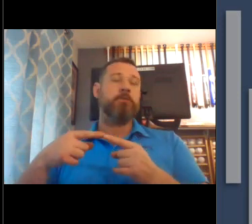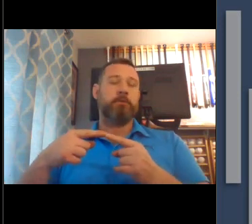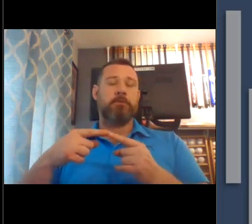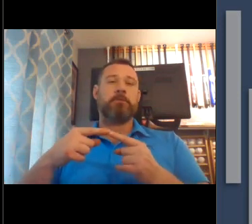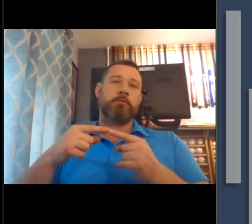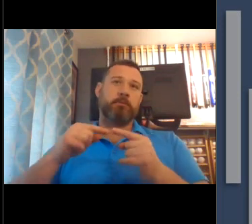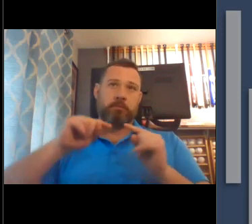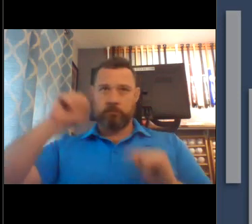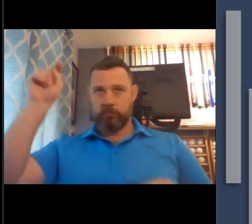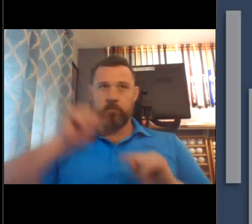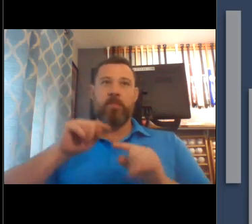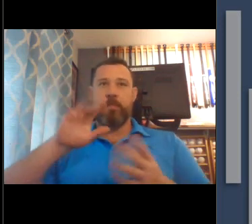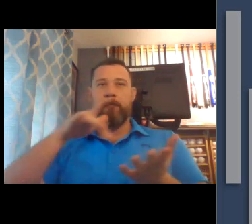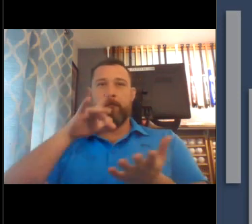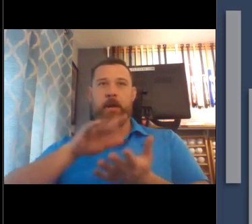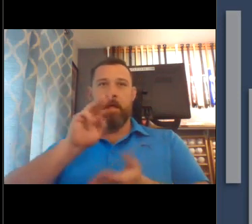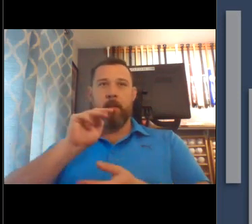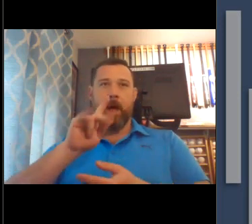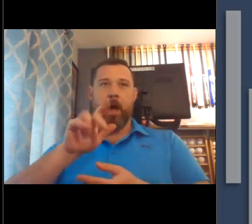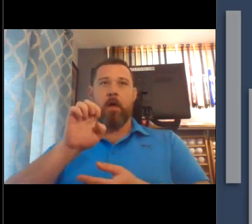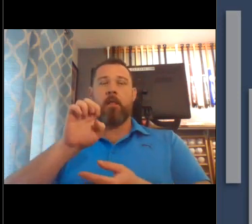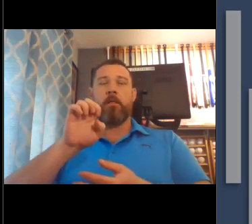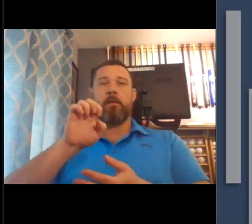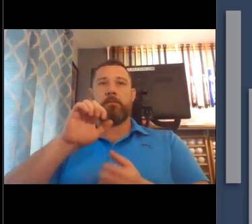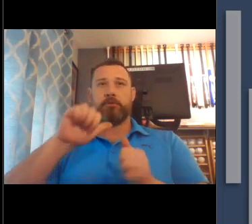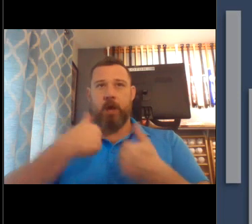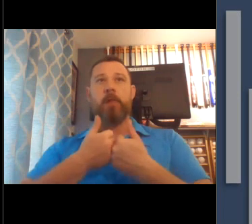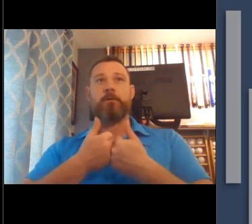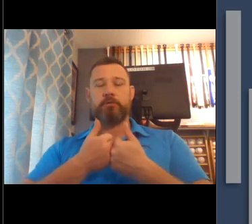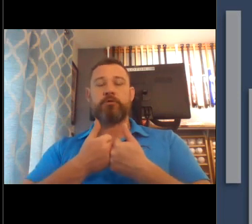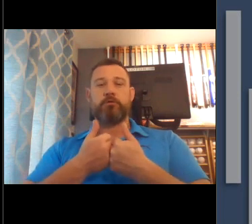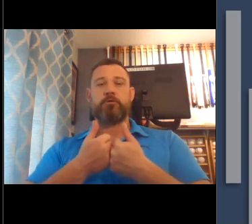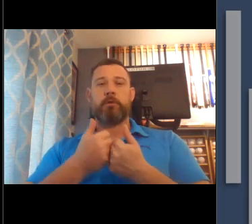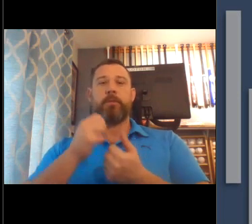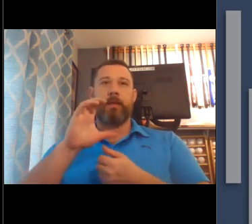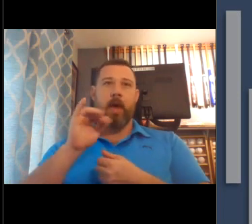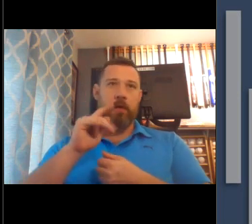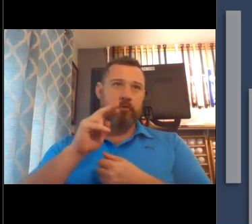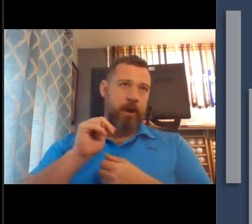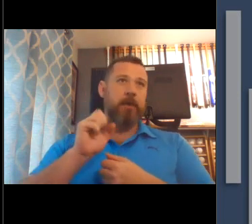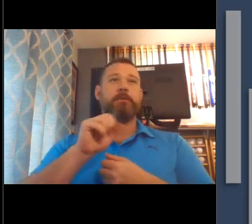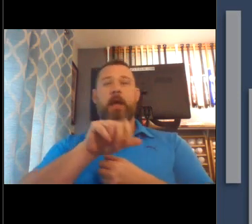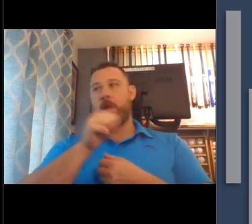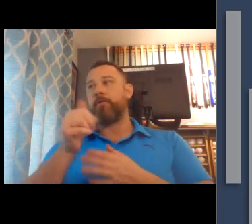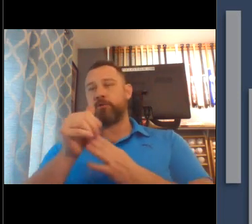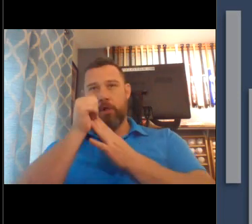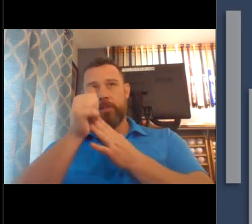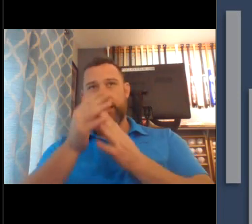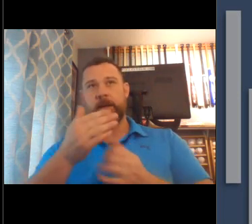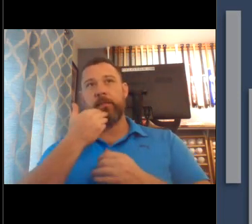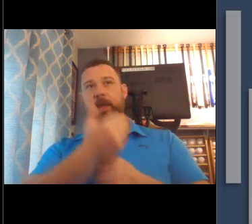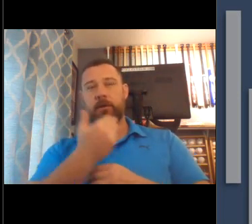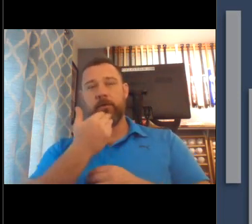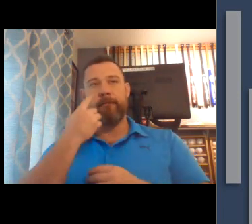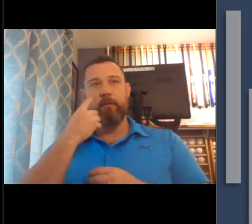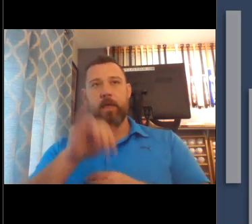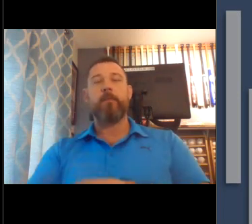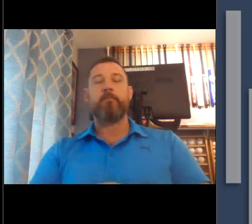mile challenge that we have, that Caltrans and others are leading. Thank you, Director Tavares, for that.